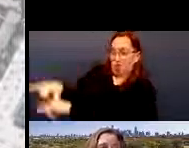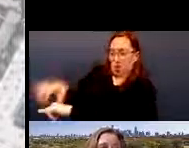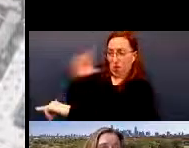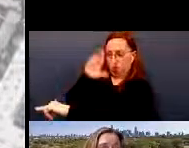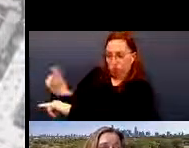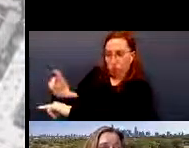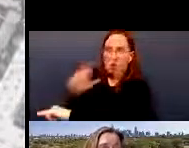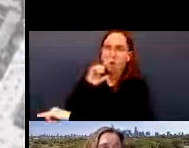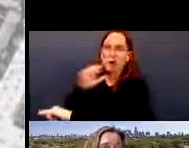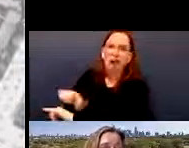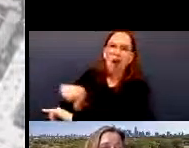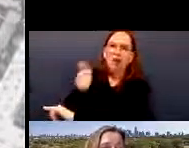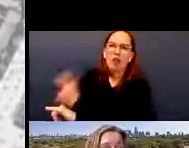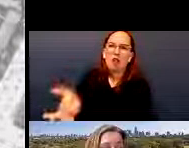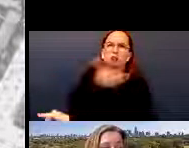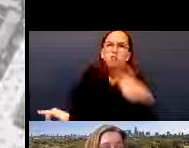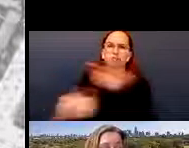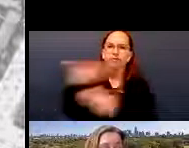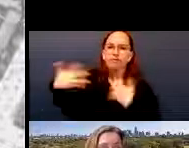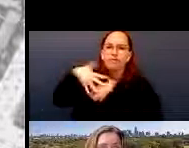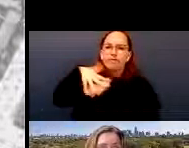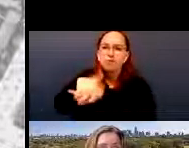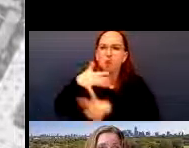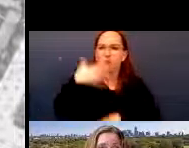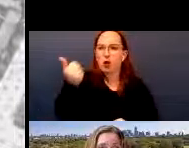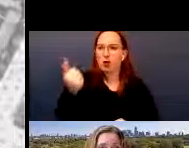but integrating them both together.